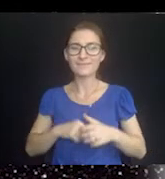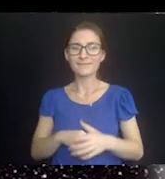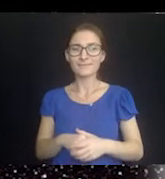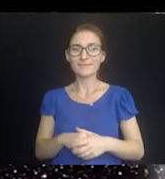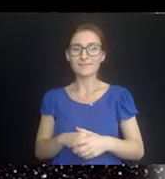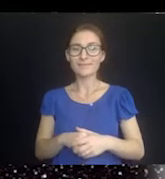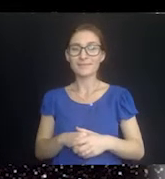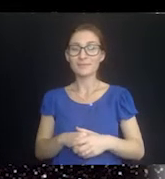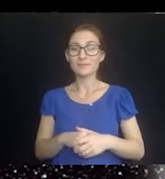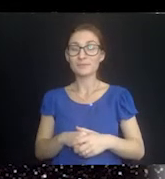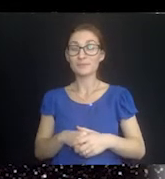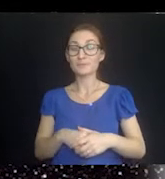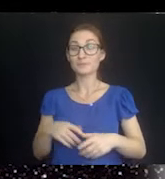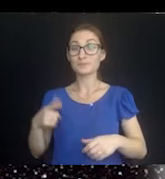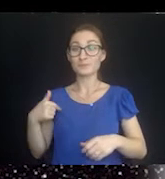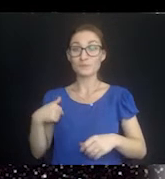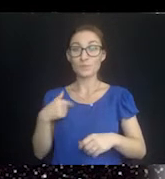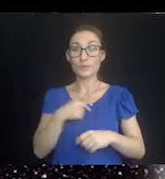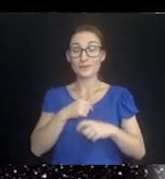what it means that you're alive.